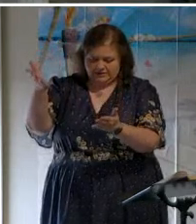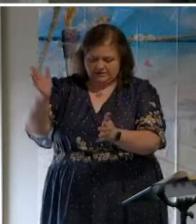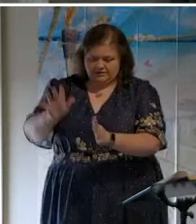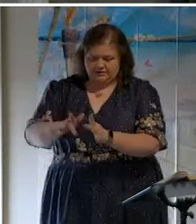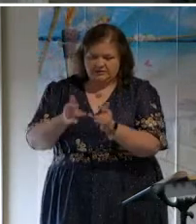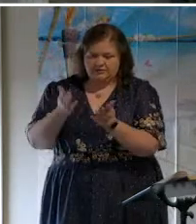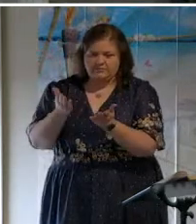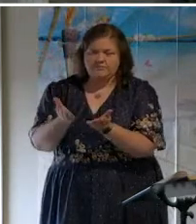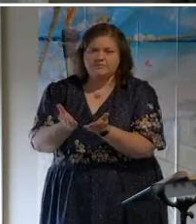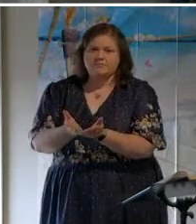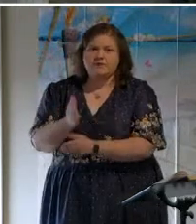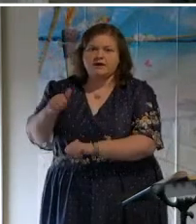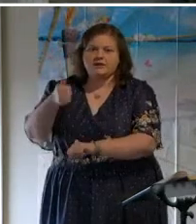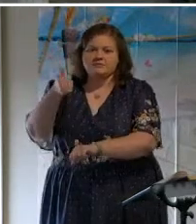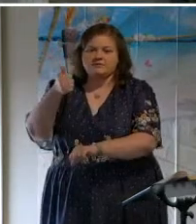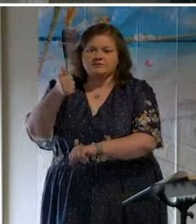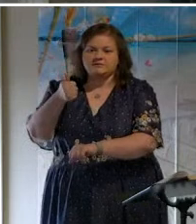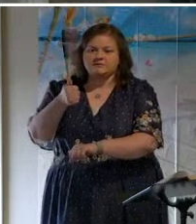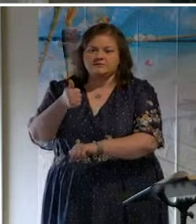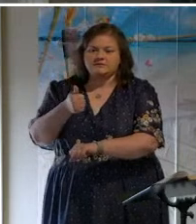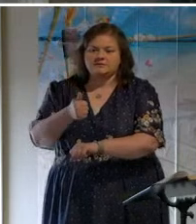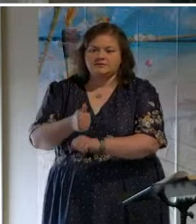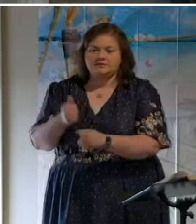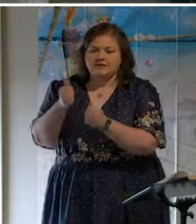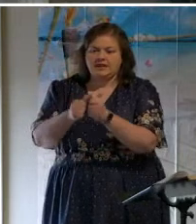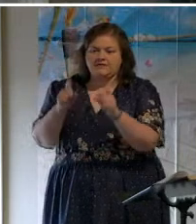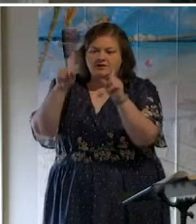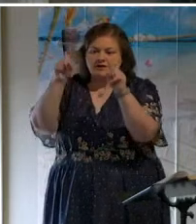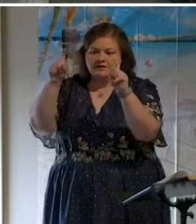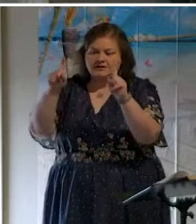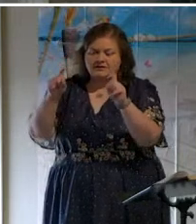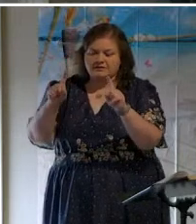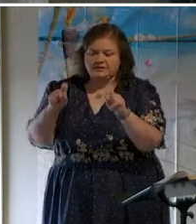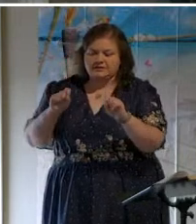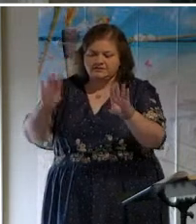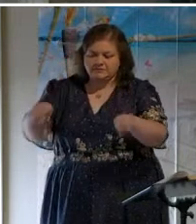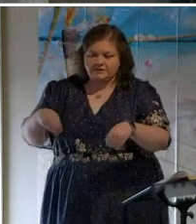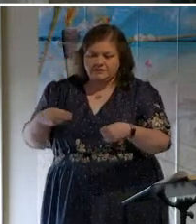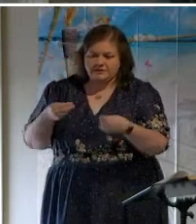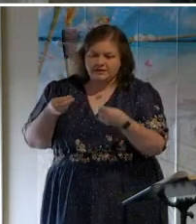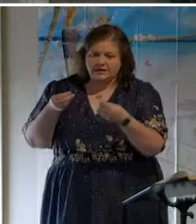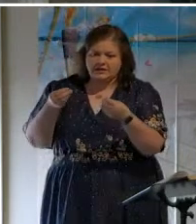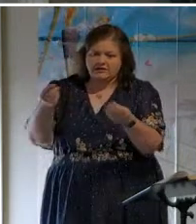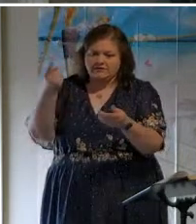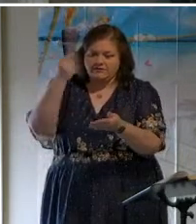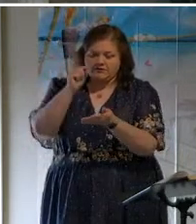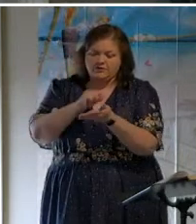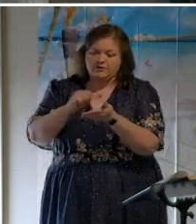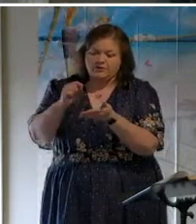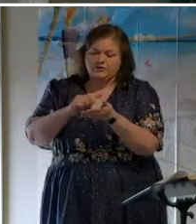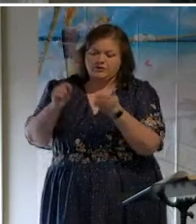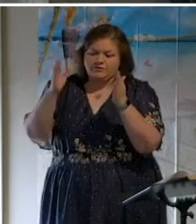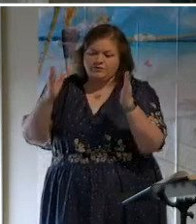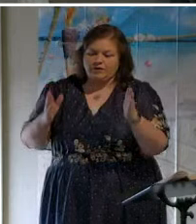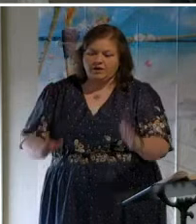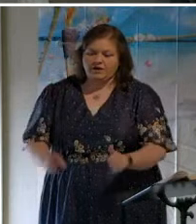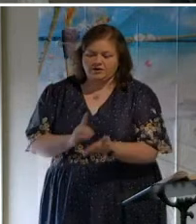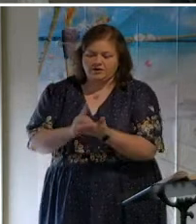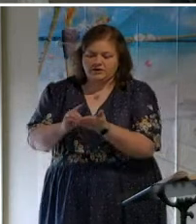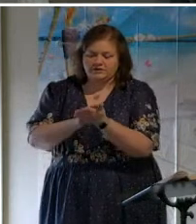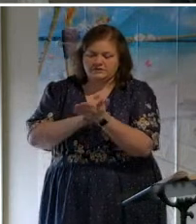The Bible stands, every test we give it, for its author is